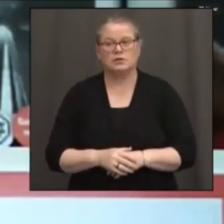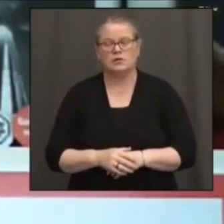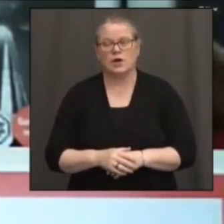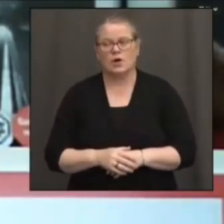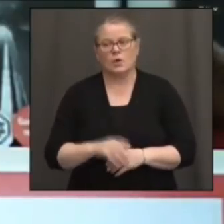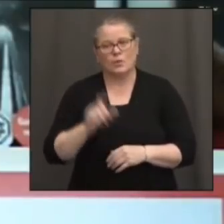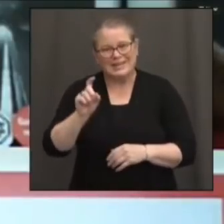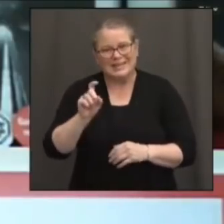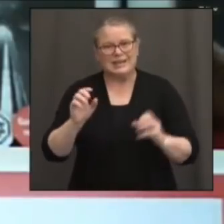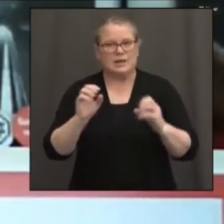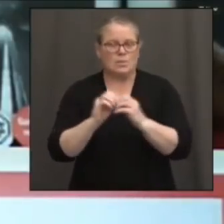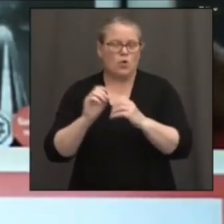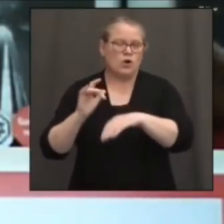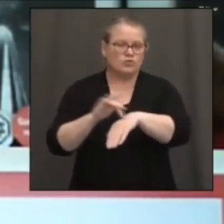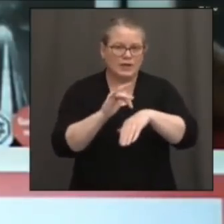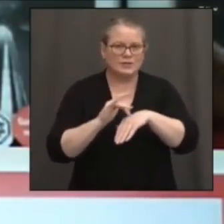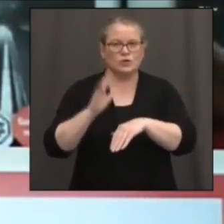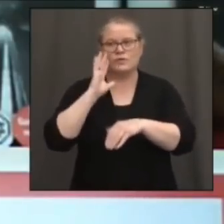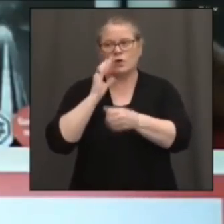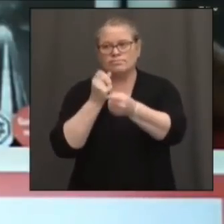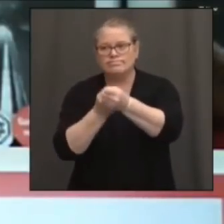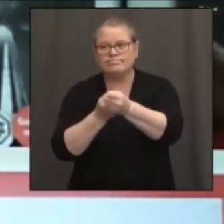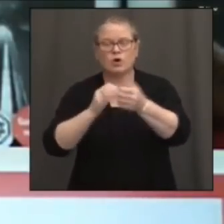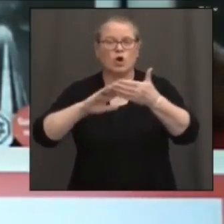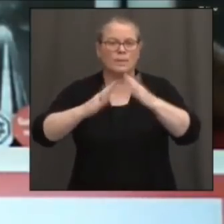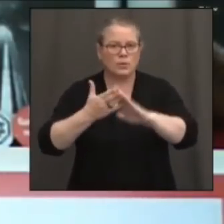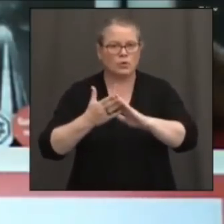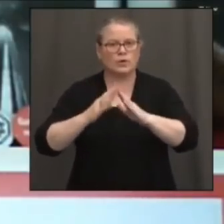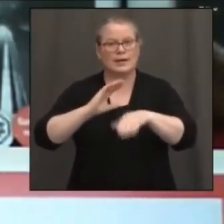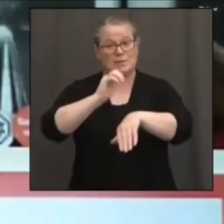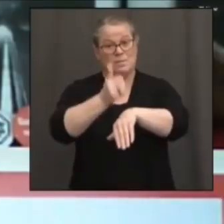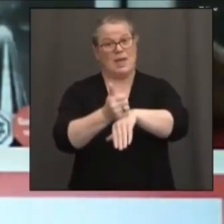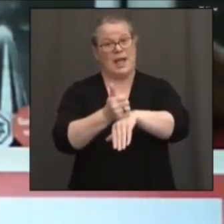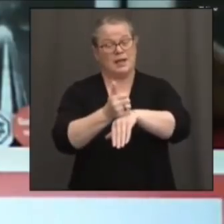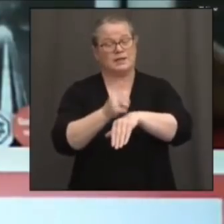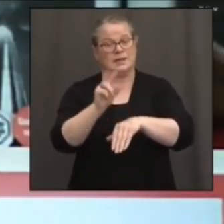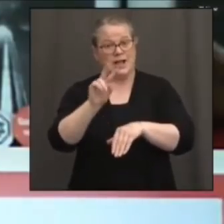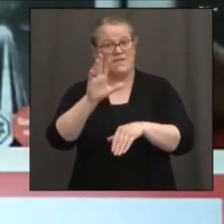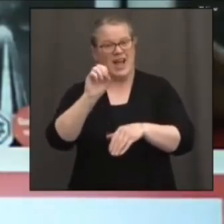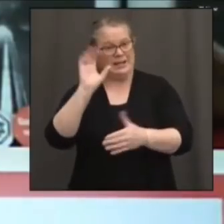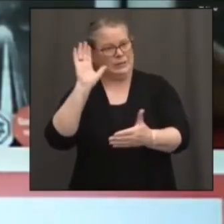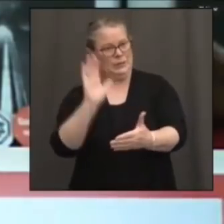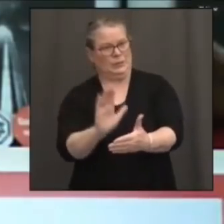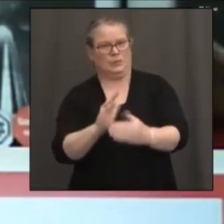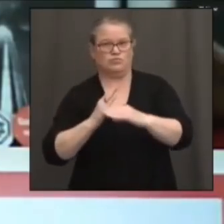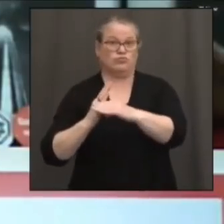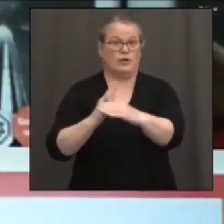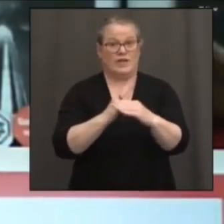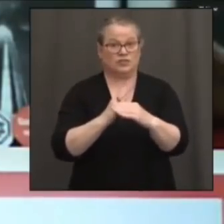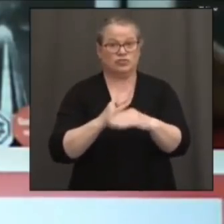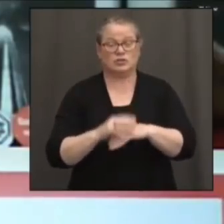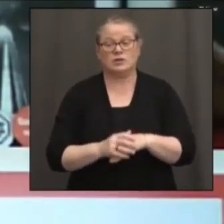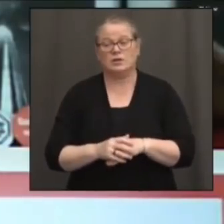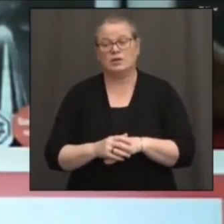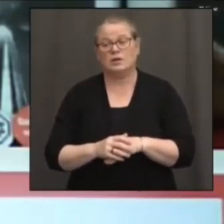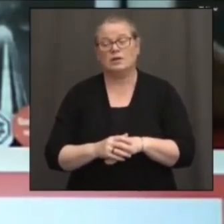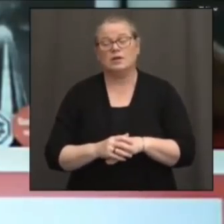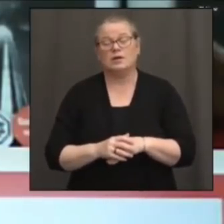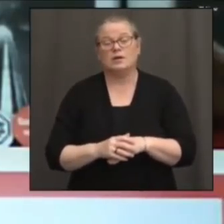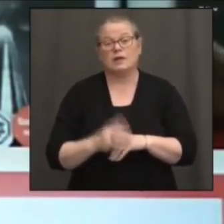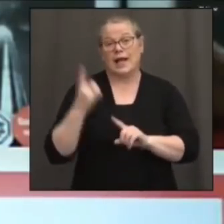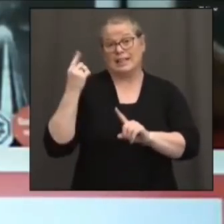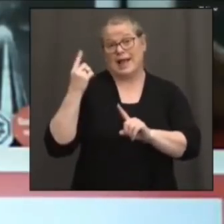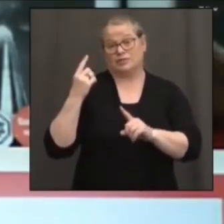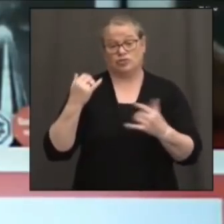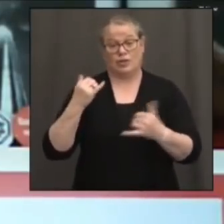into community-based violence prevention efforts, as you've heard today, with gun homicides up 50% since